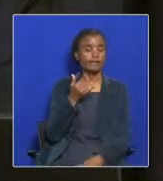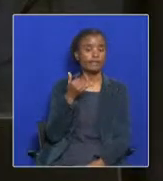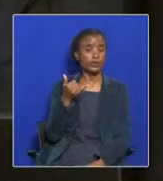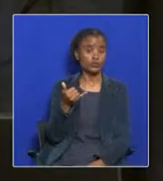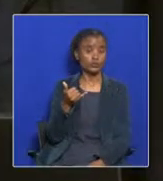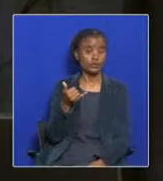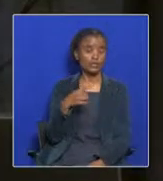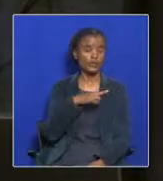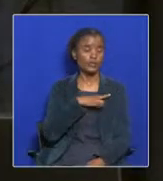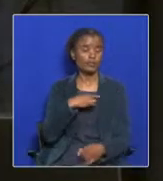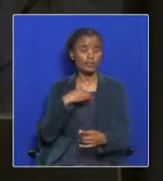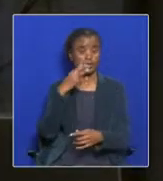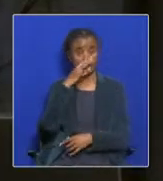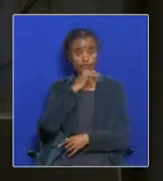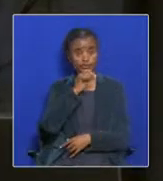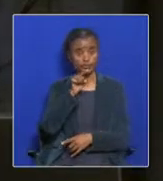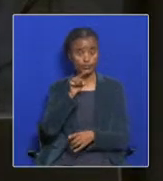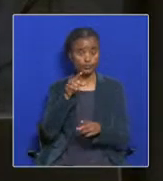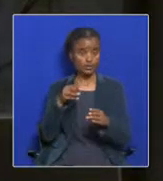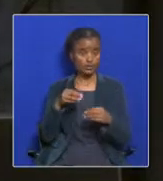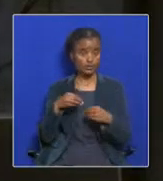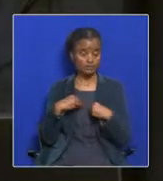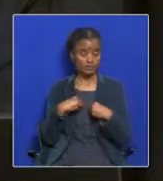accept that these